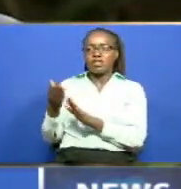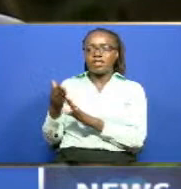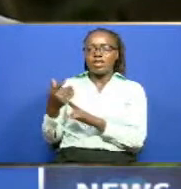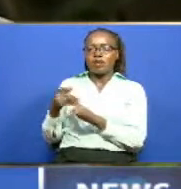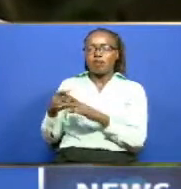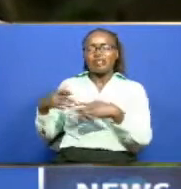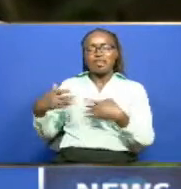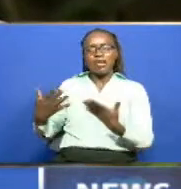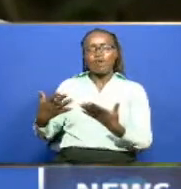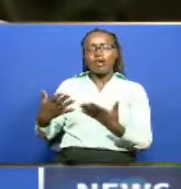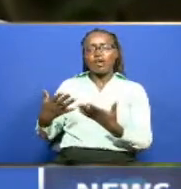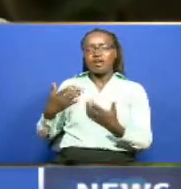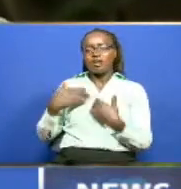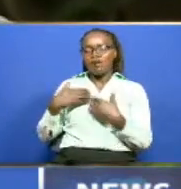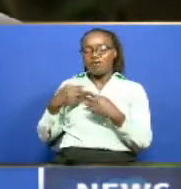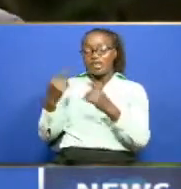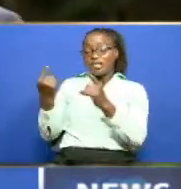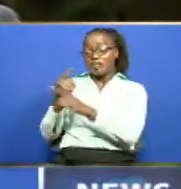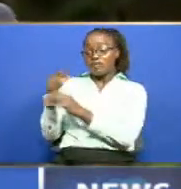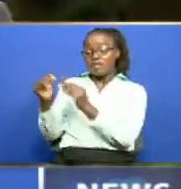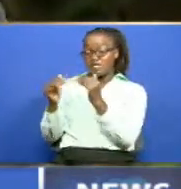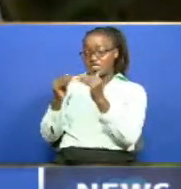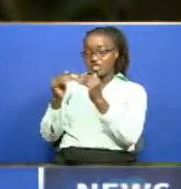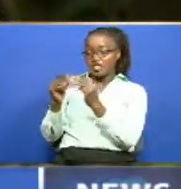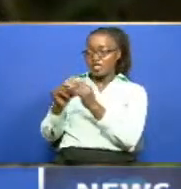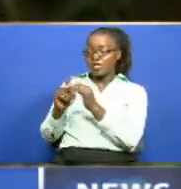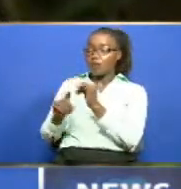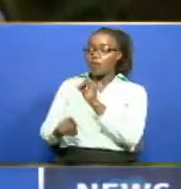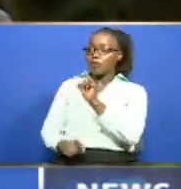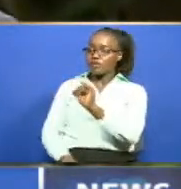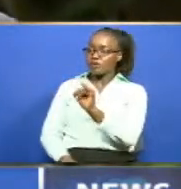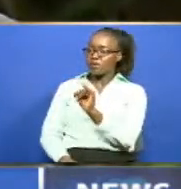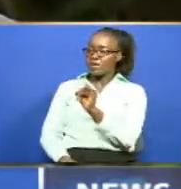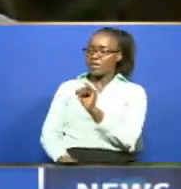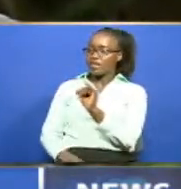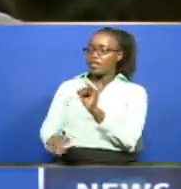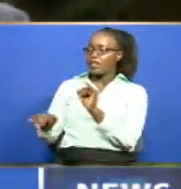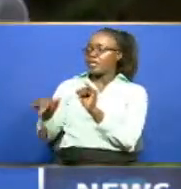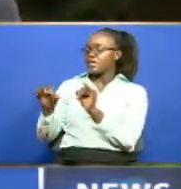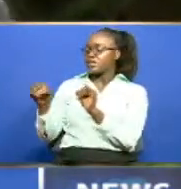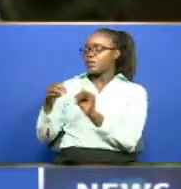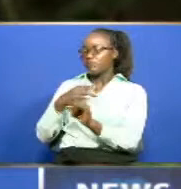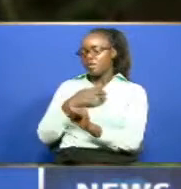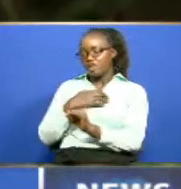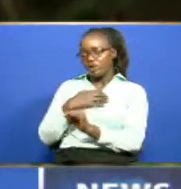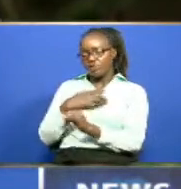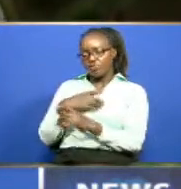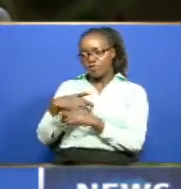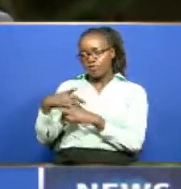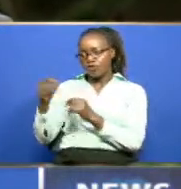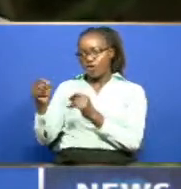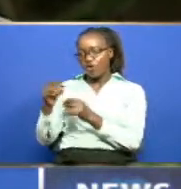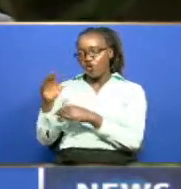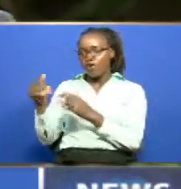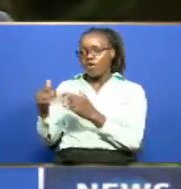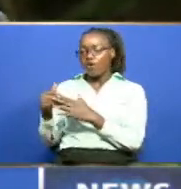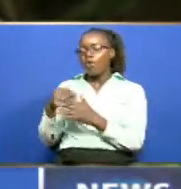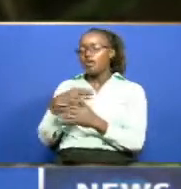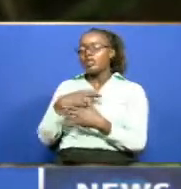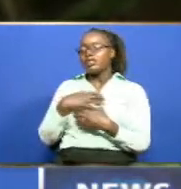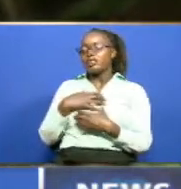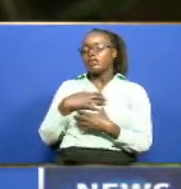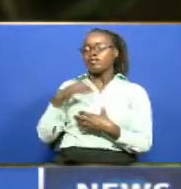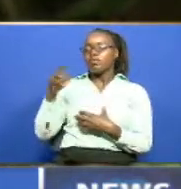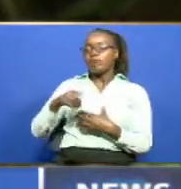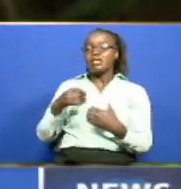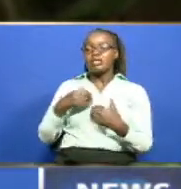take different stages? So the first stage was just ask people to go on leave, because everybody is entitled to leave at some level. So we're